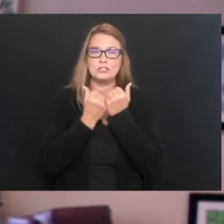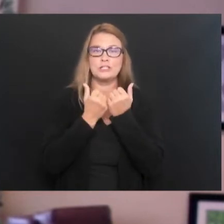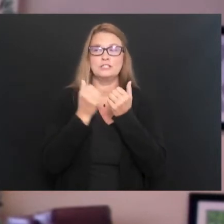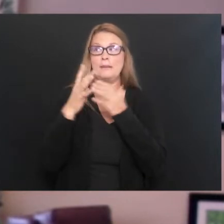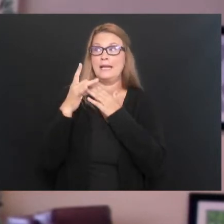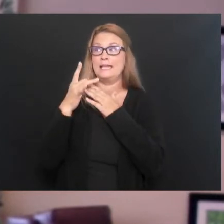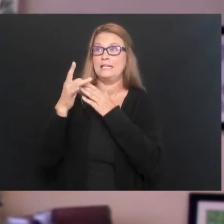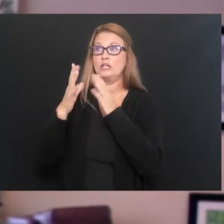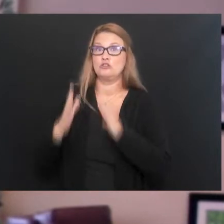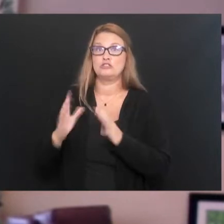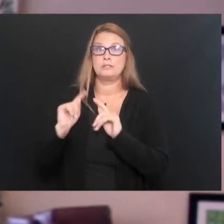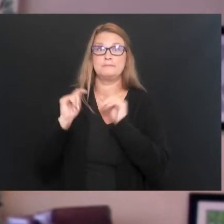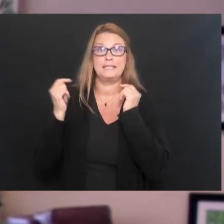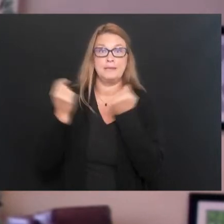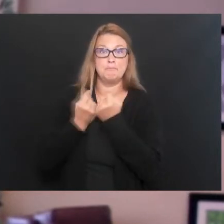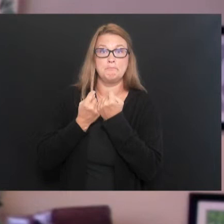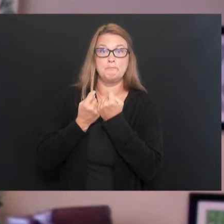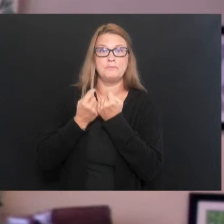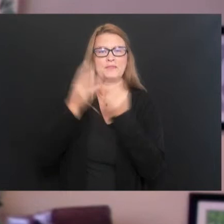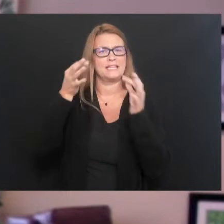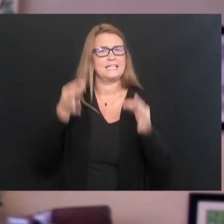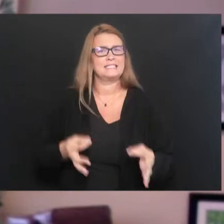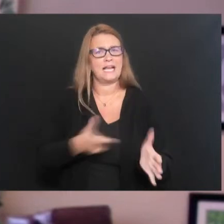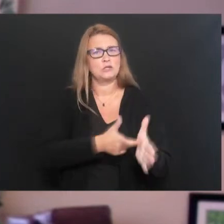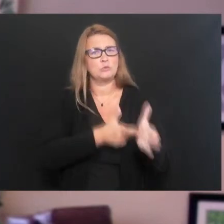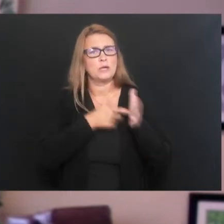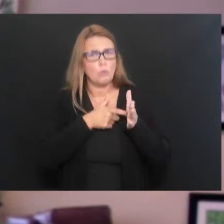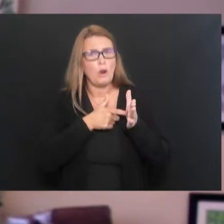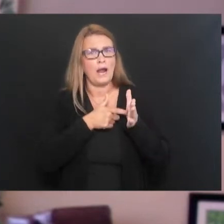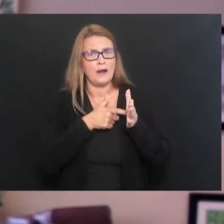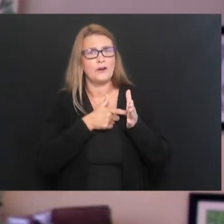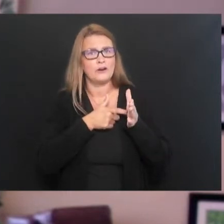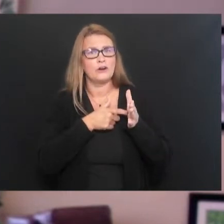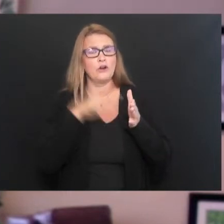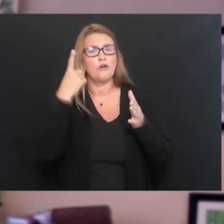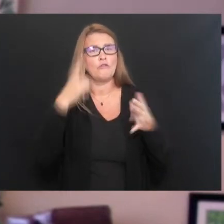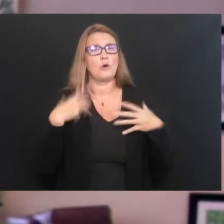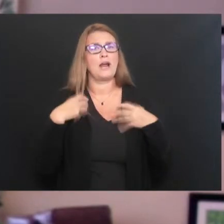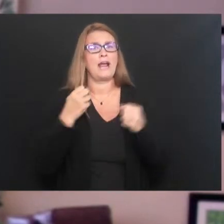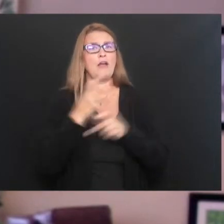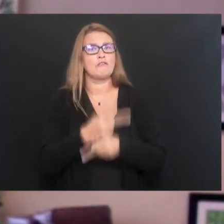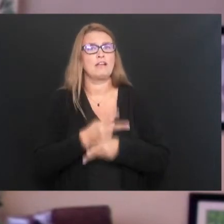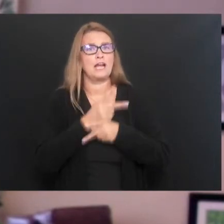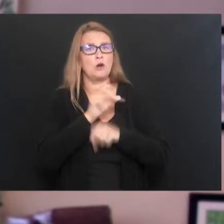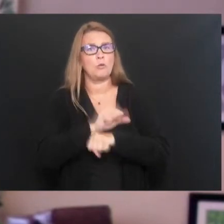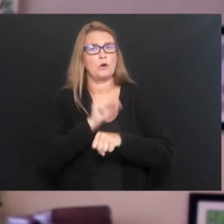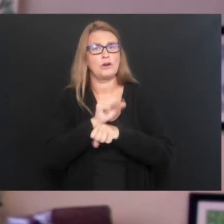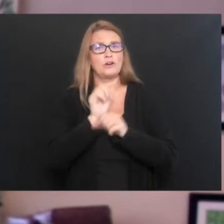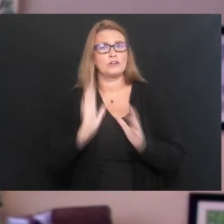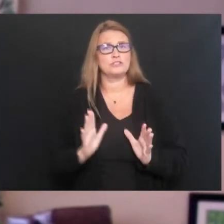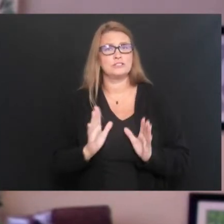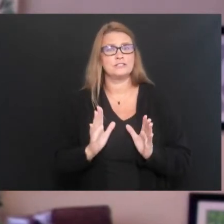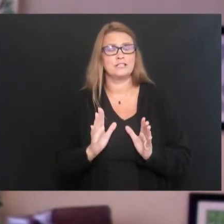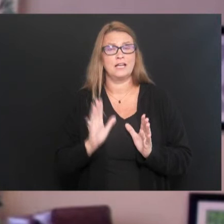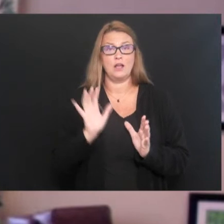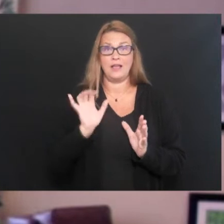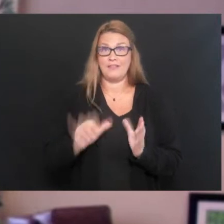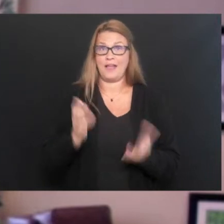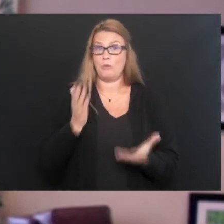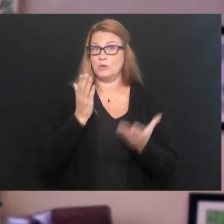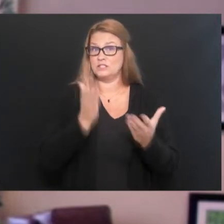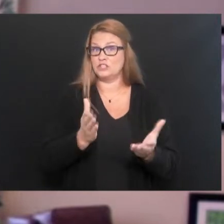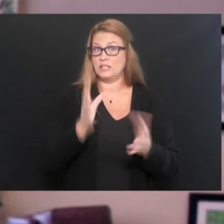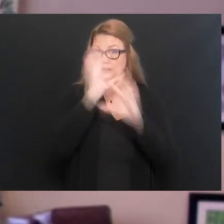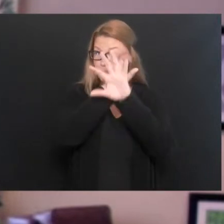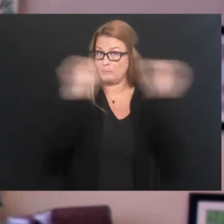leadership decided to require vaccinations for healthcare workers, which was also suggested by President